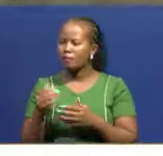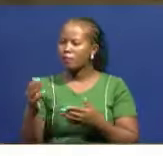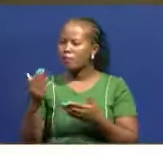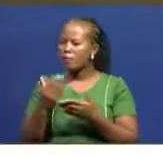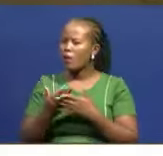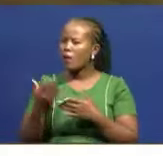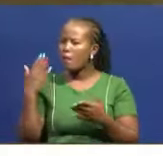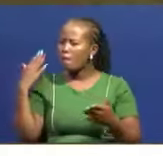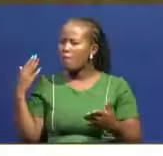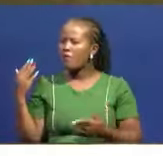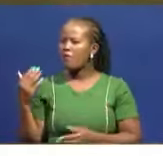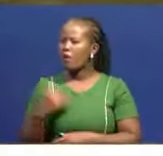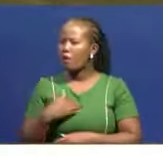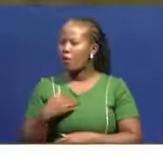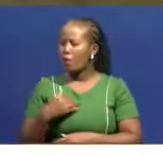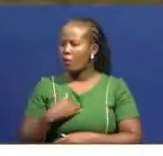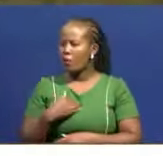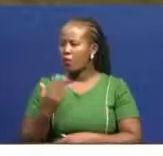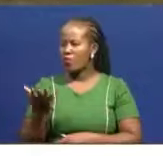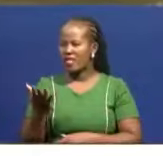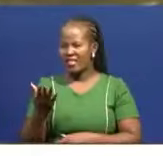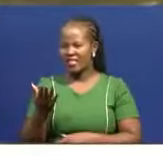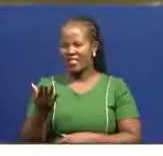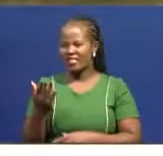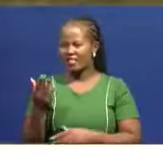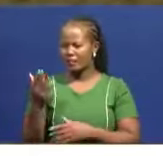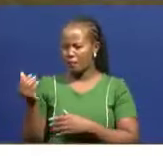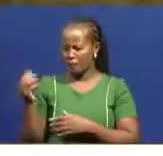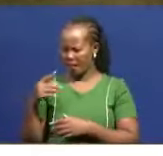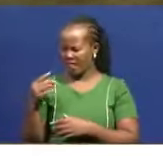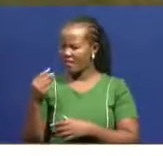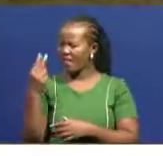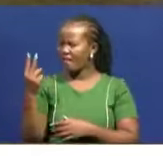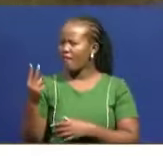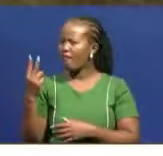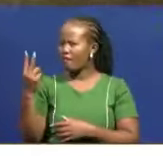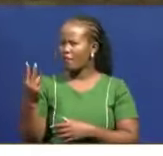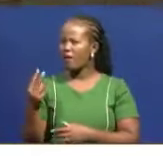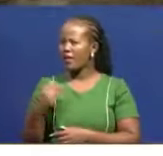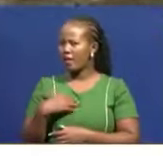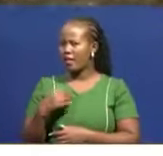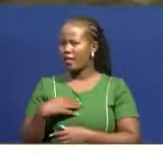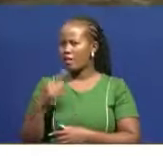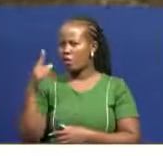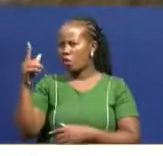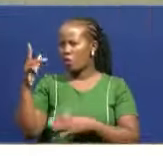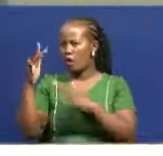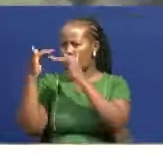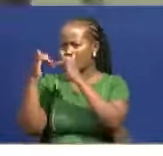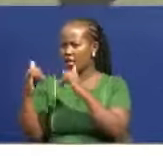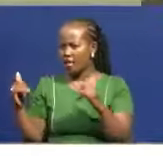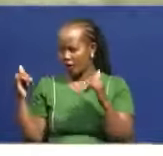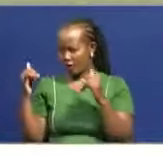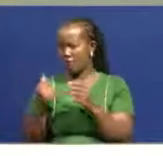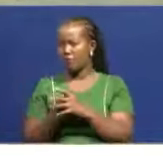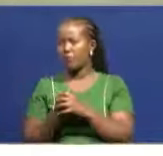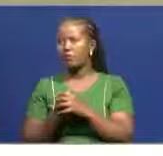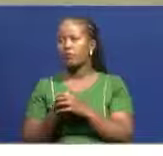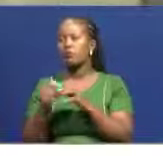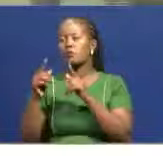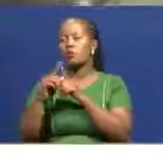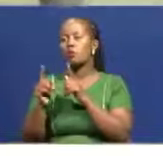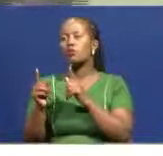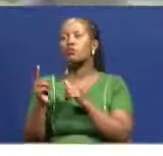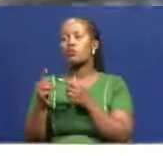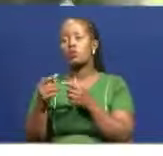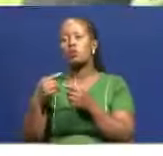camp in February. I think there was one camp then, which was done. The good